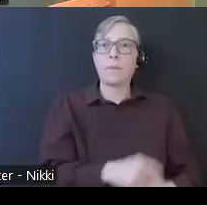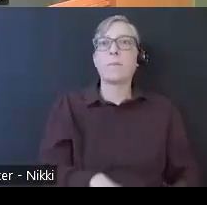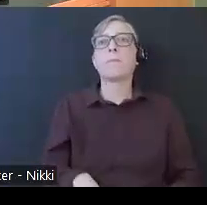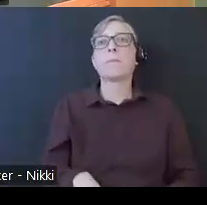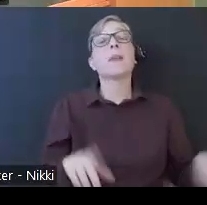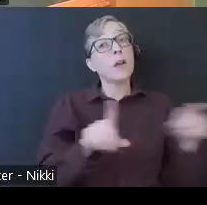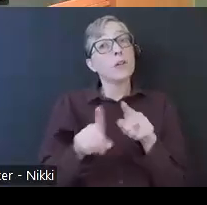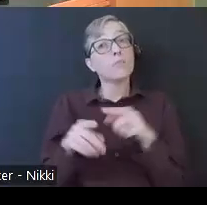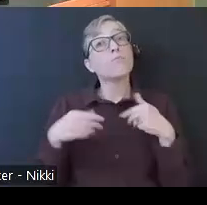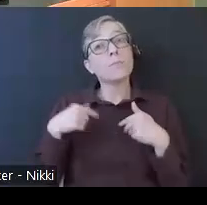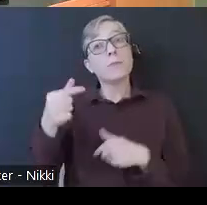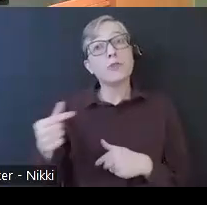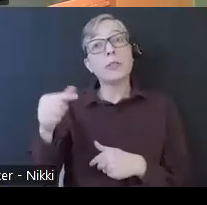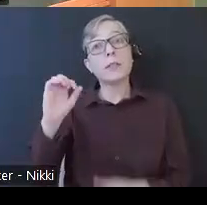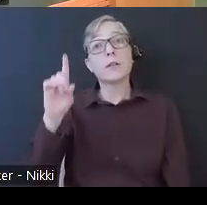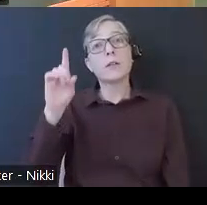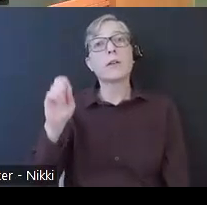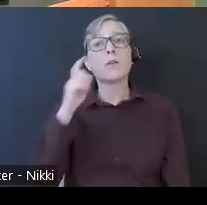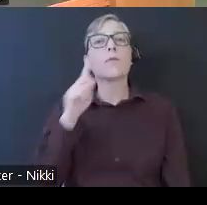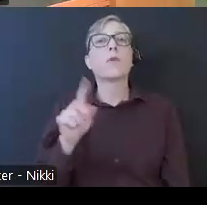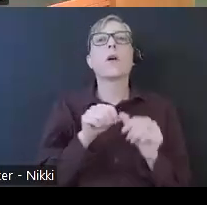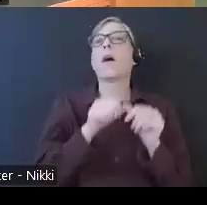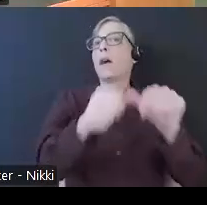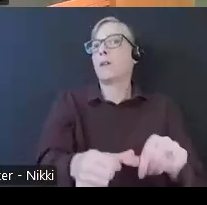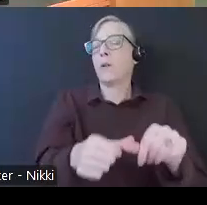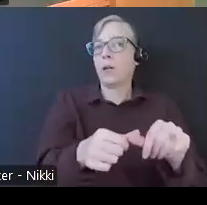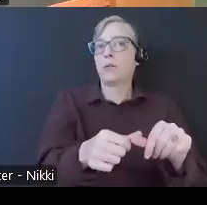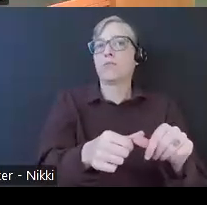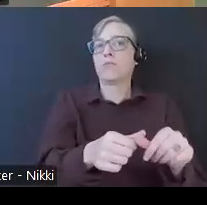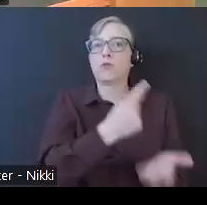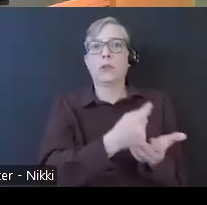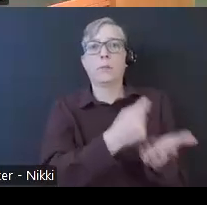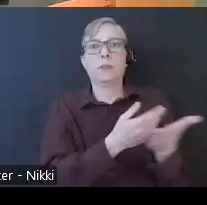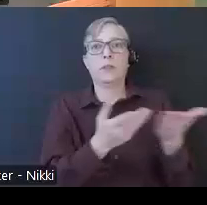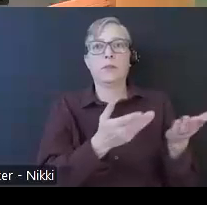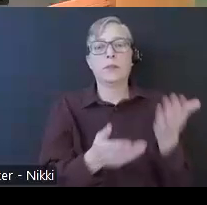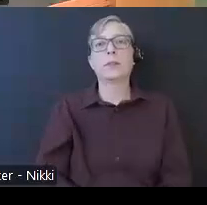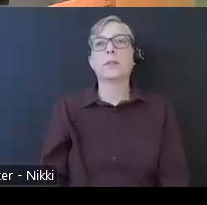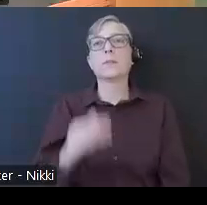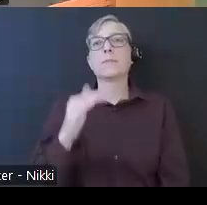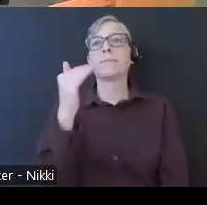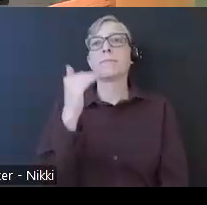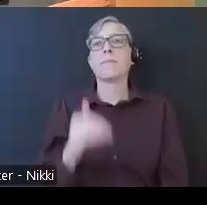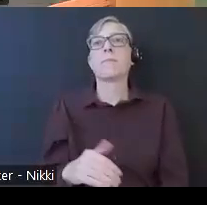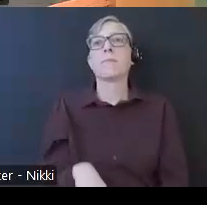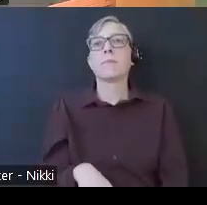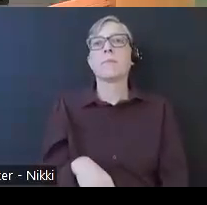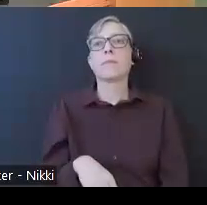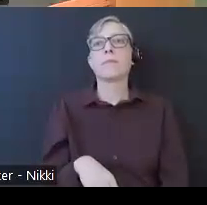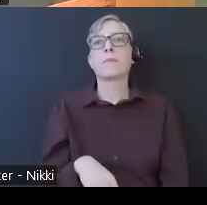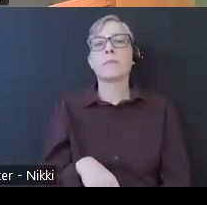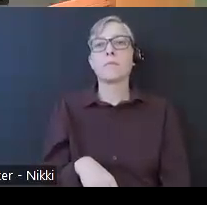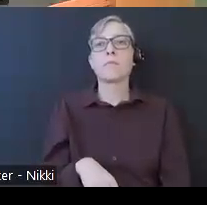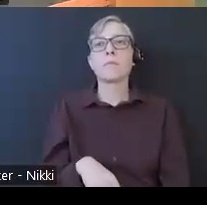treatment management services. So this is a paper. John Torres is a colleague of mine at Beth Israel Deaconess. He's